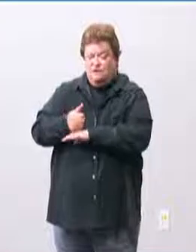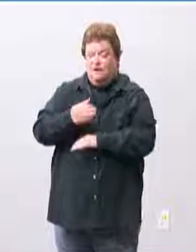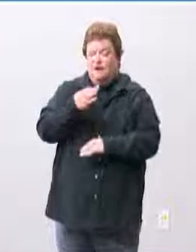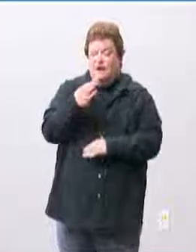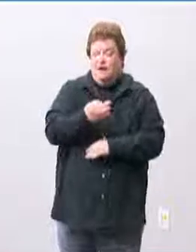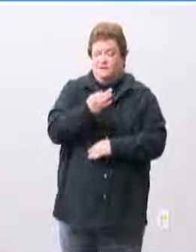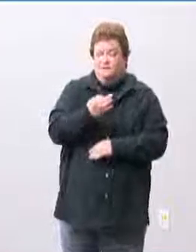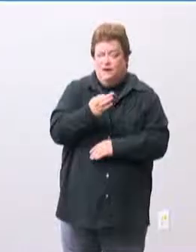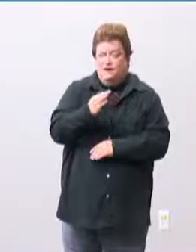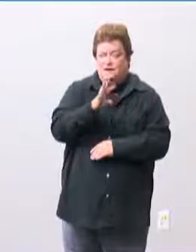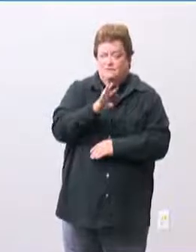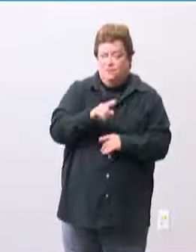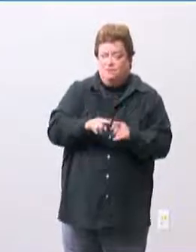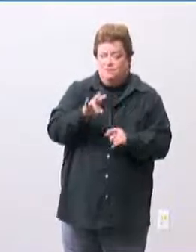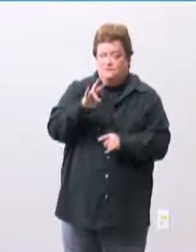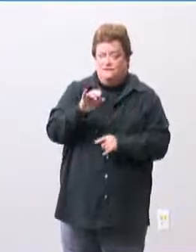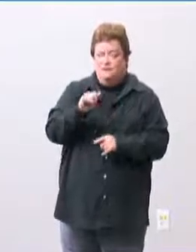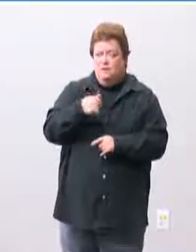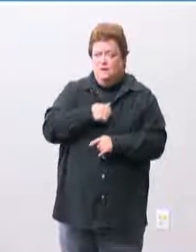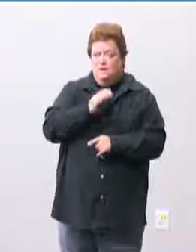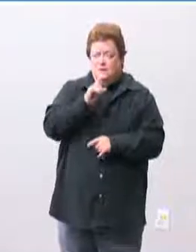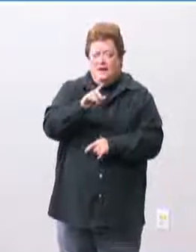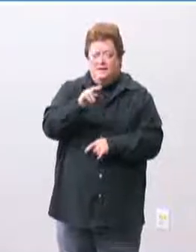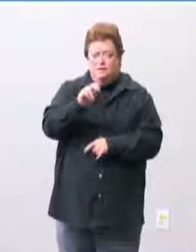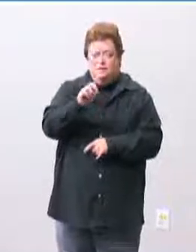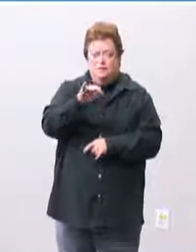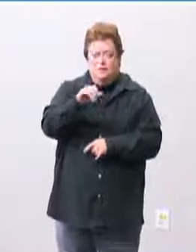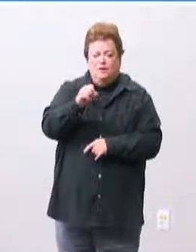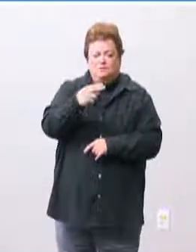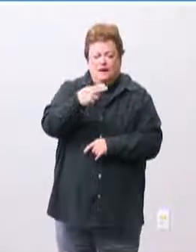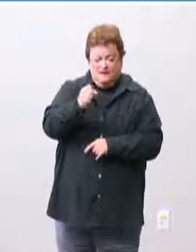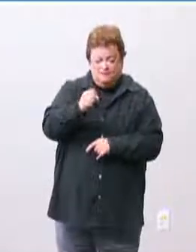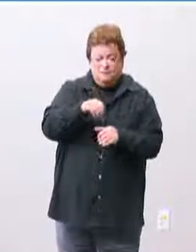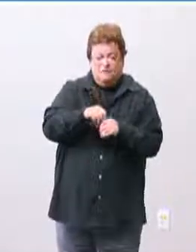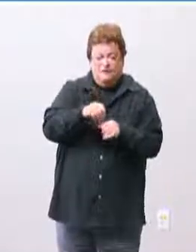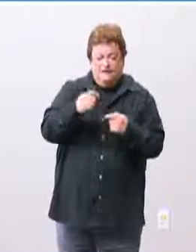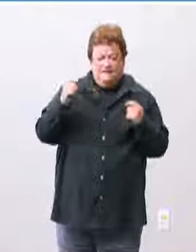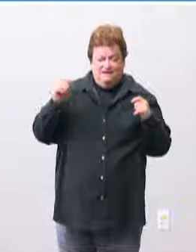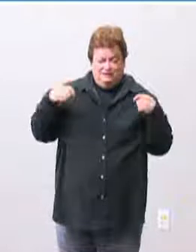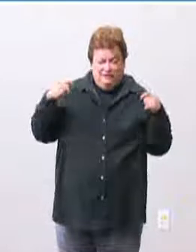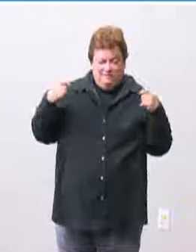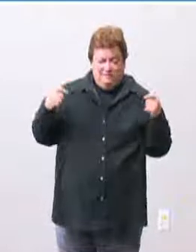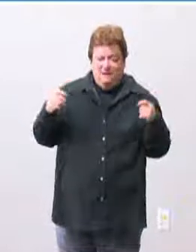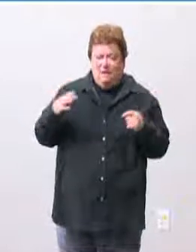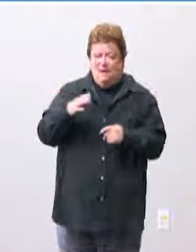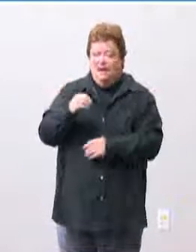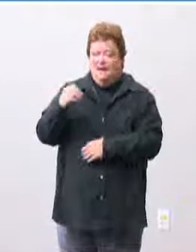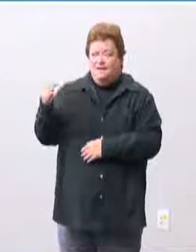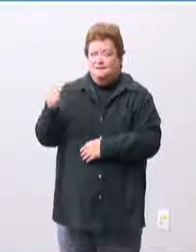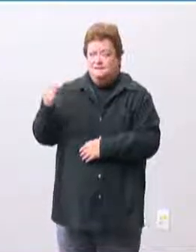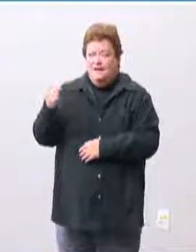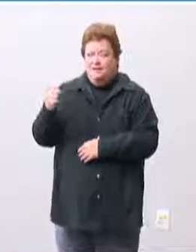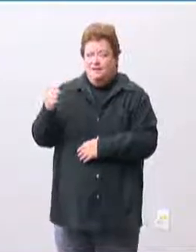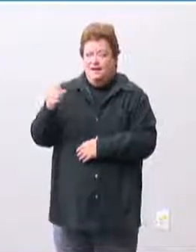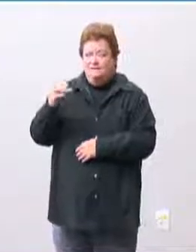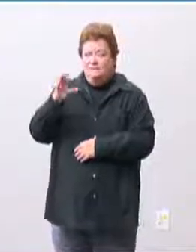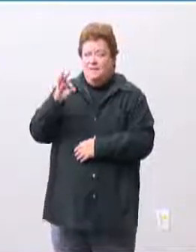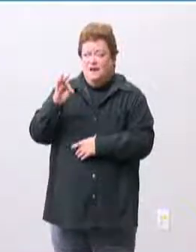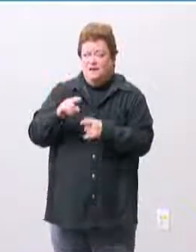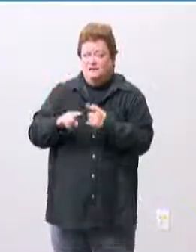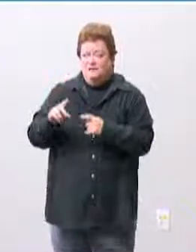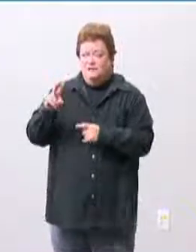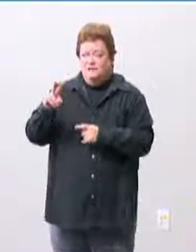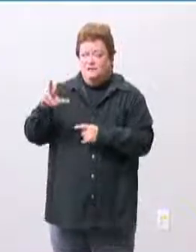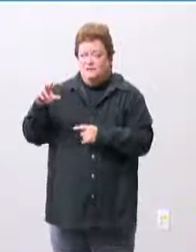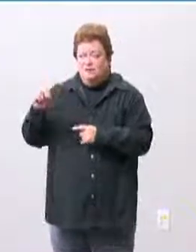Friday from 4 to 7 we will be at Norris High School in the gymnasium. And Saturday from 9 to 2:30